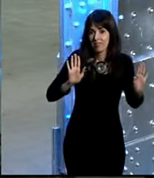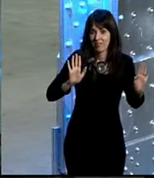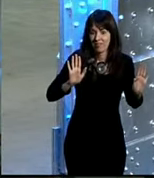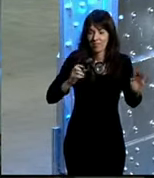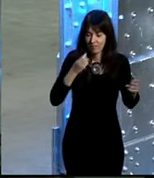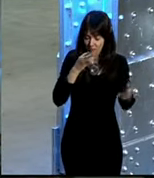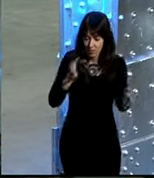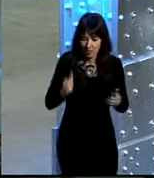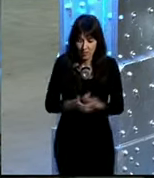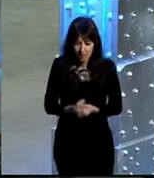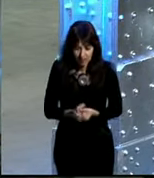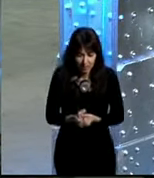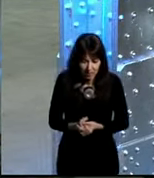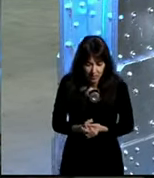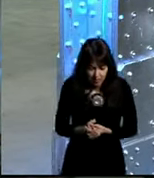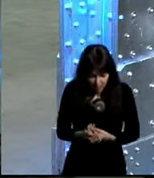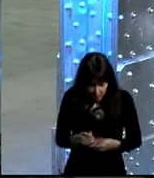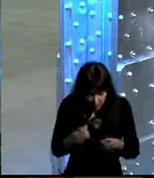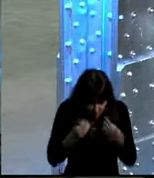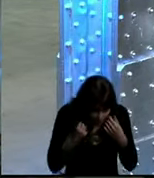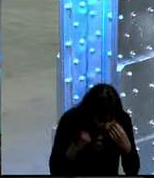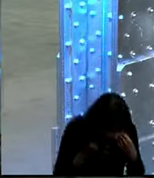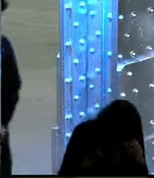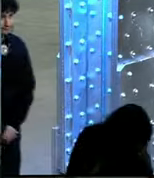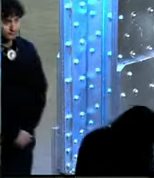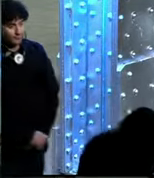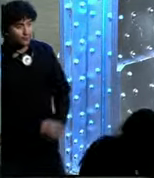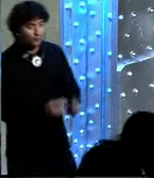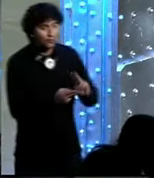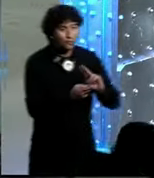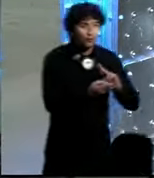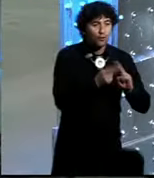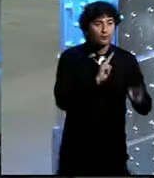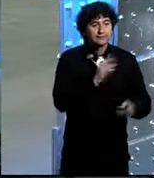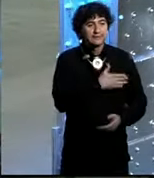Well, he's asking that himself, and he wants some answers.